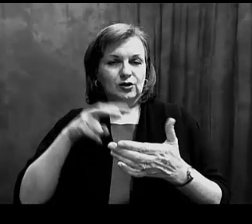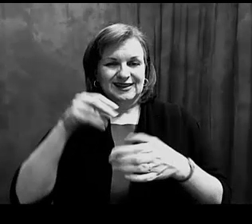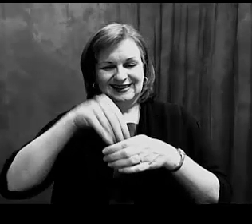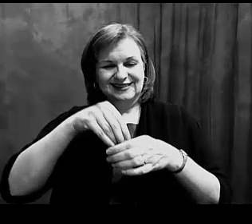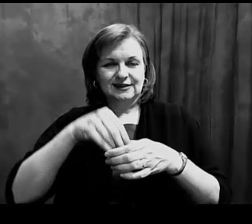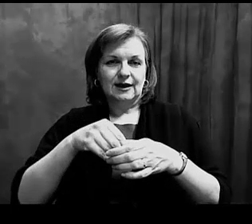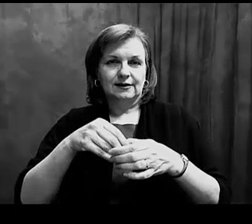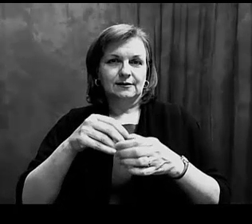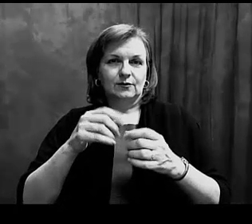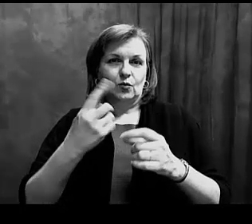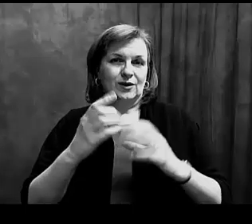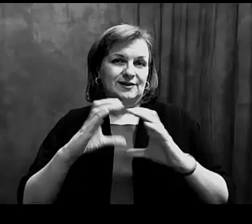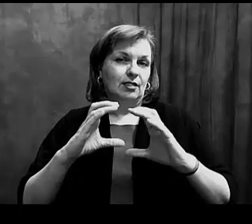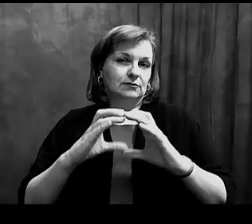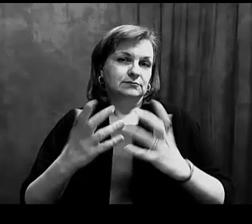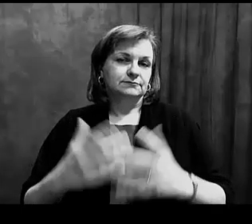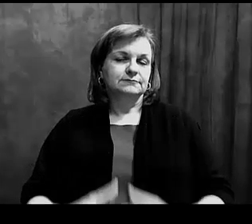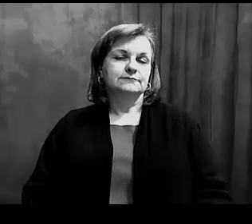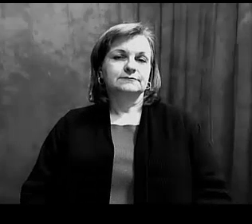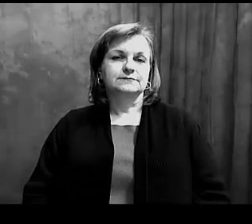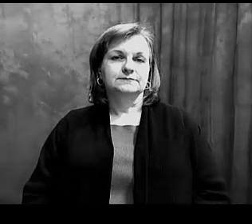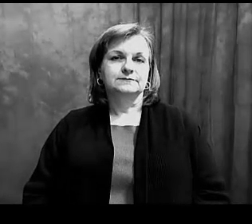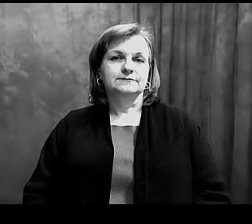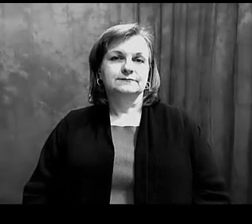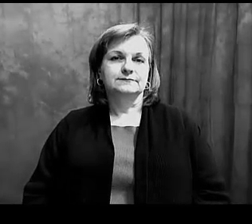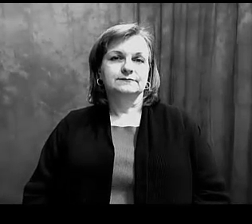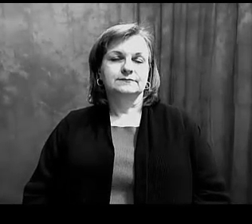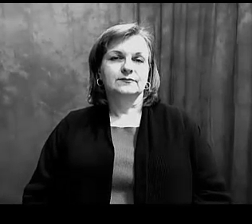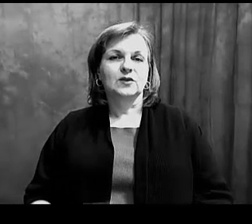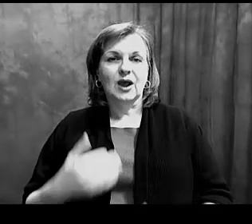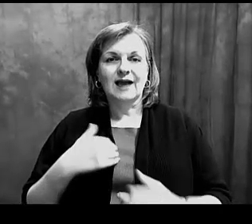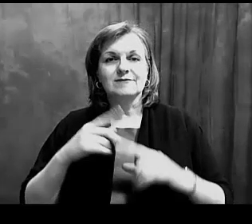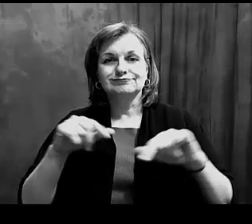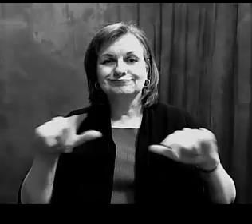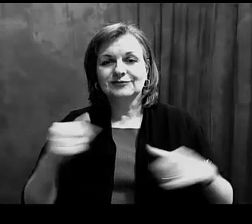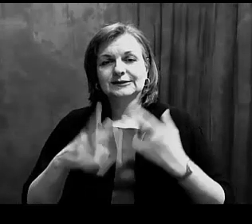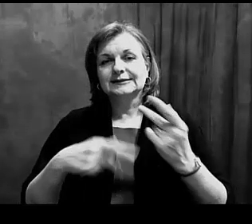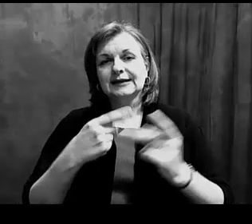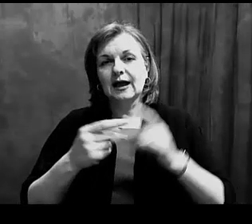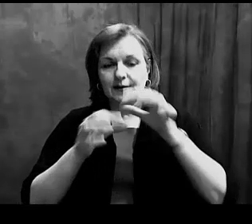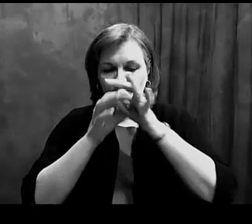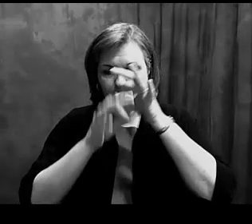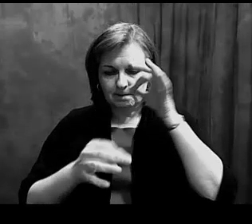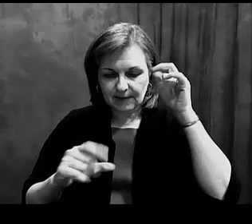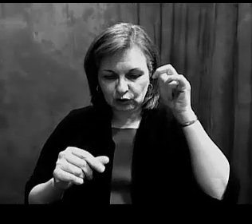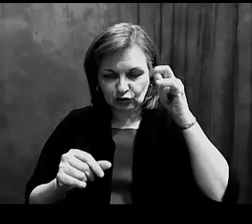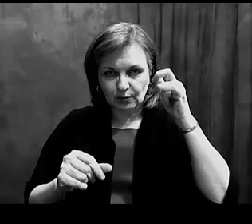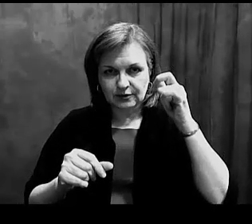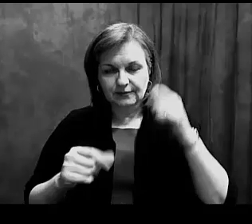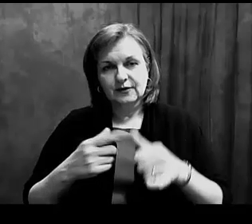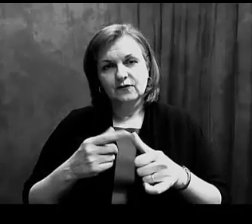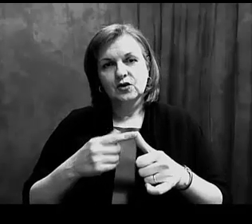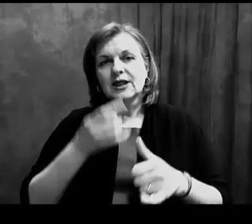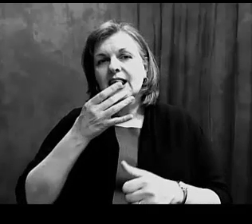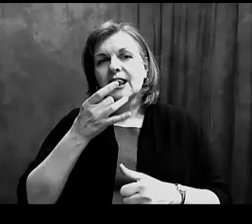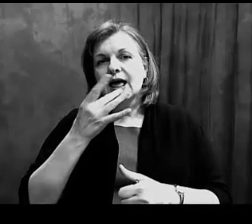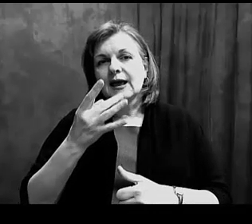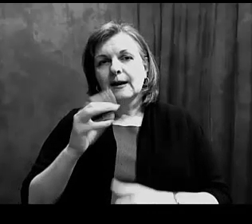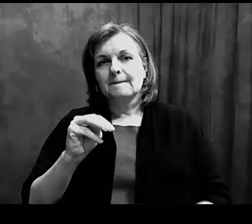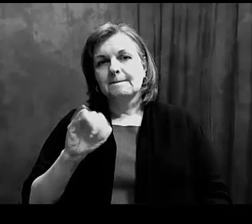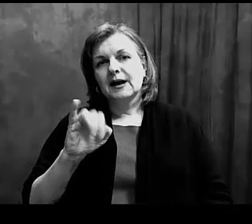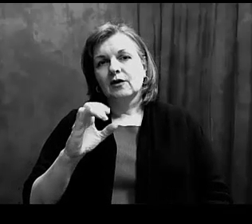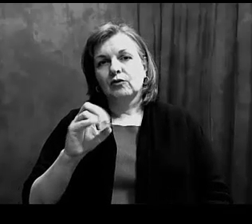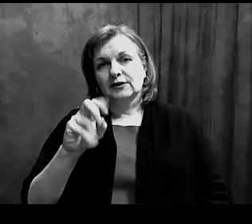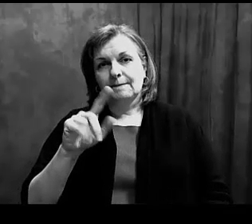look inside something as small as one of your cells. We use a number of different microscopes to look at cells.